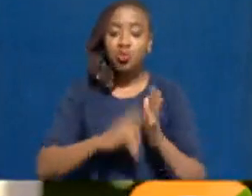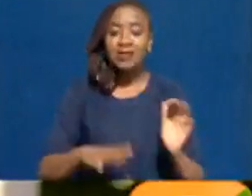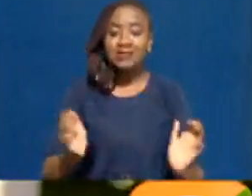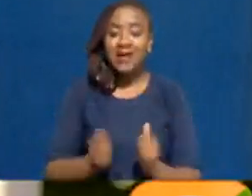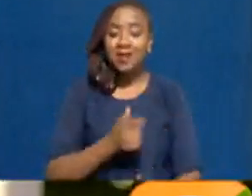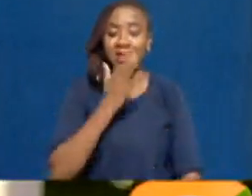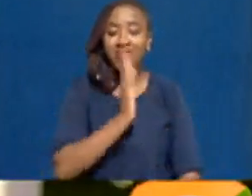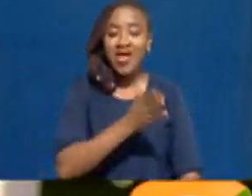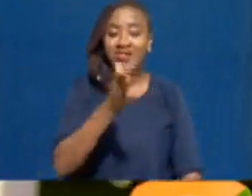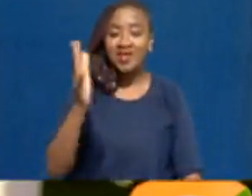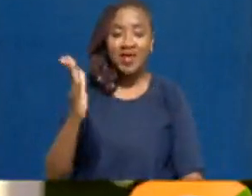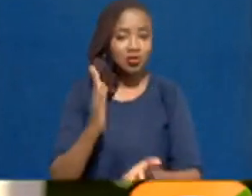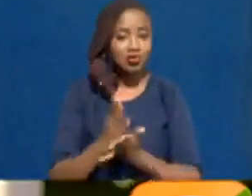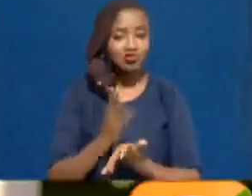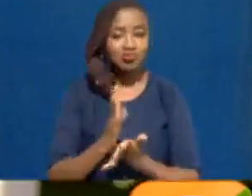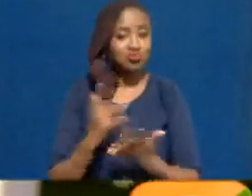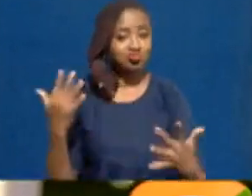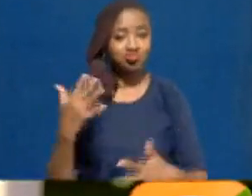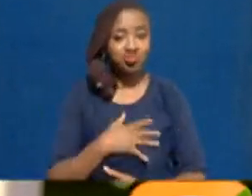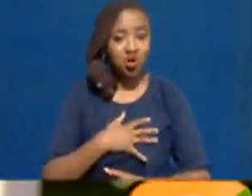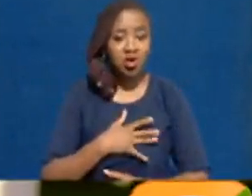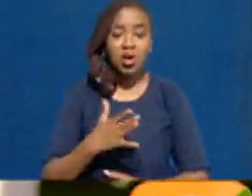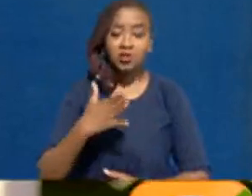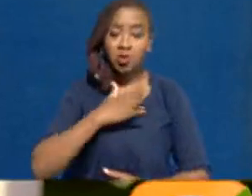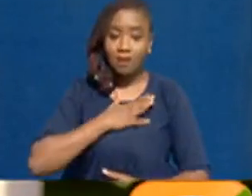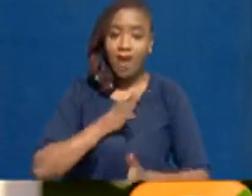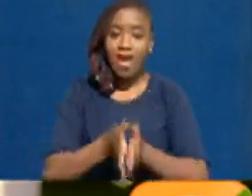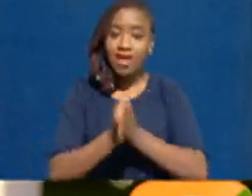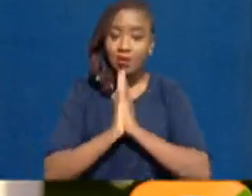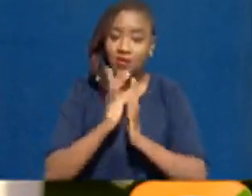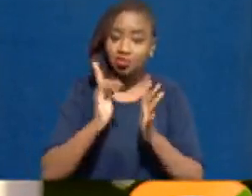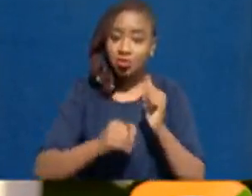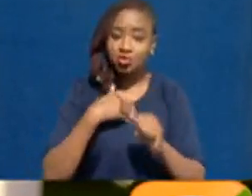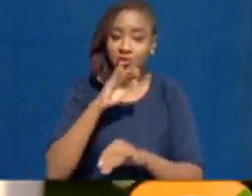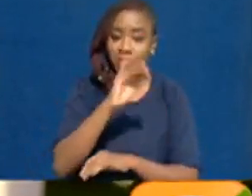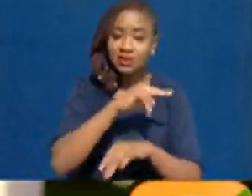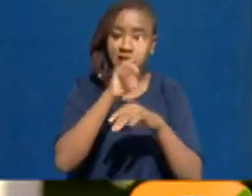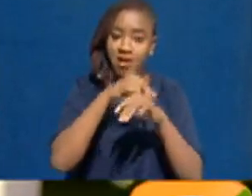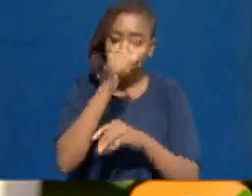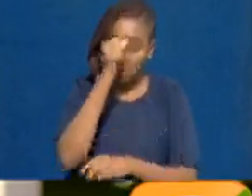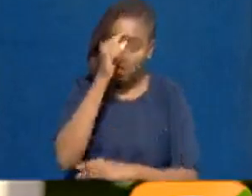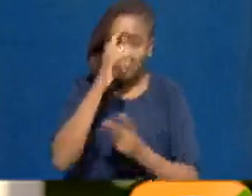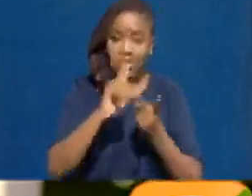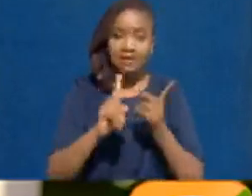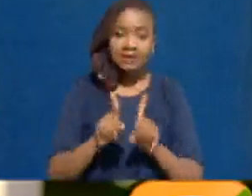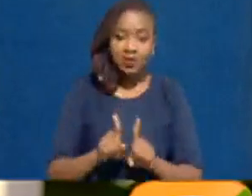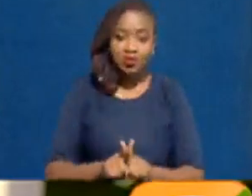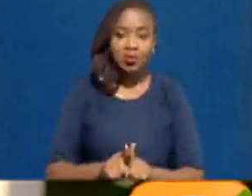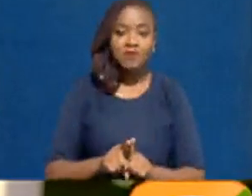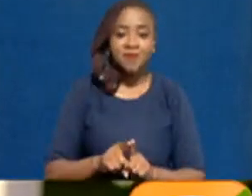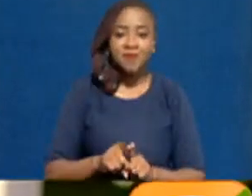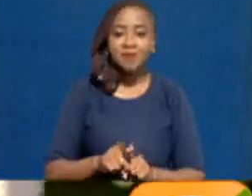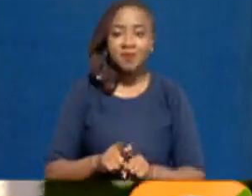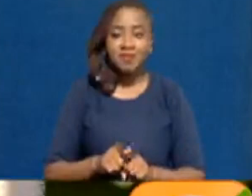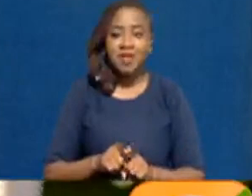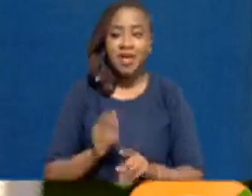ni mambo ya kushangaza. Mwito wangu ni kuambia serikali za county na serikali ya kitaifa